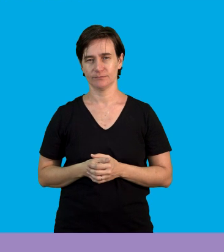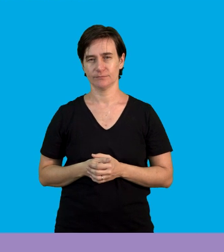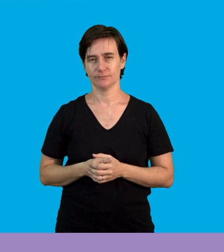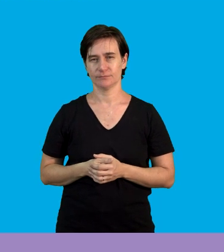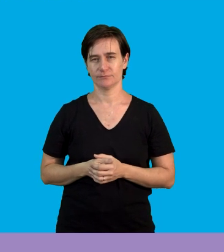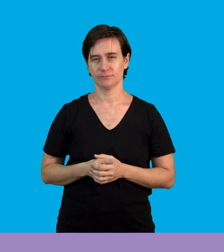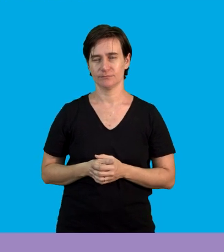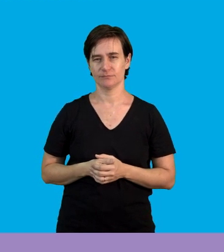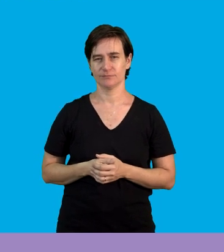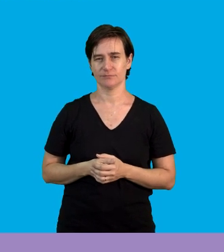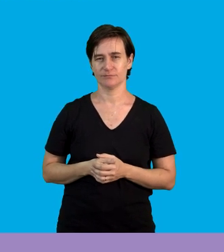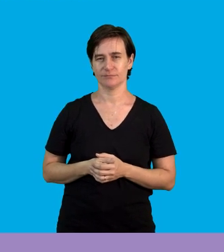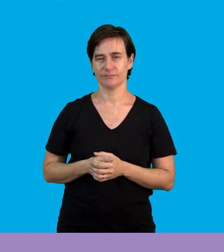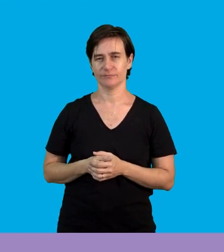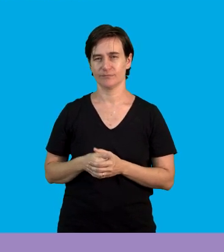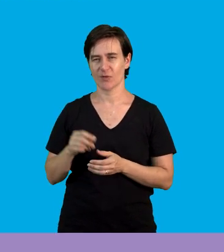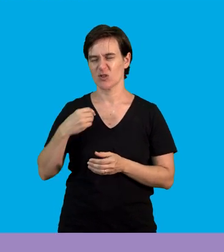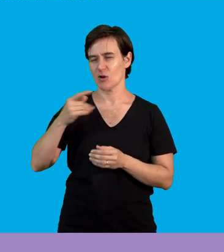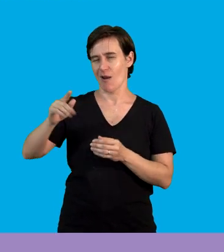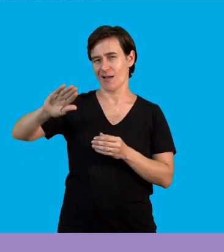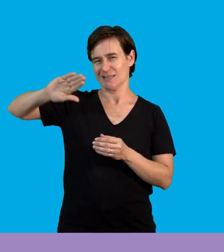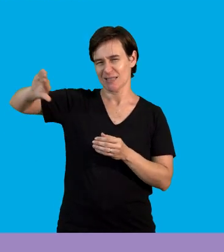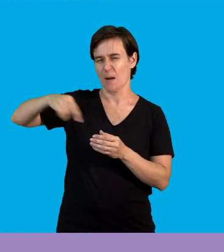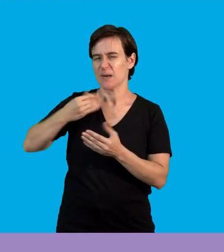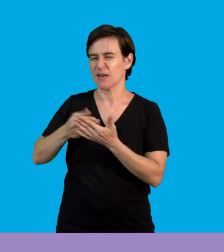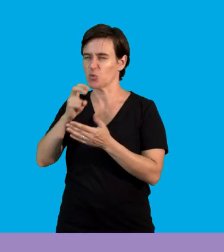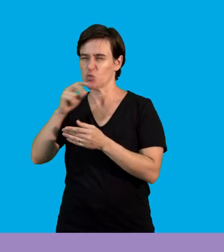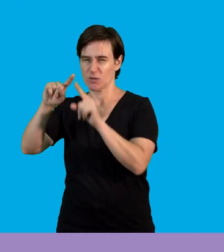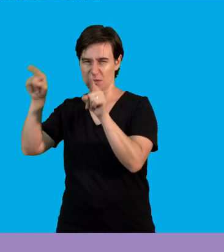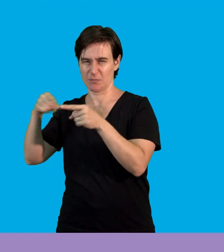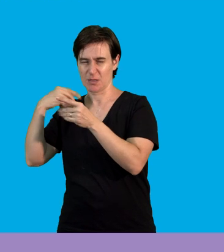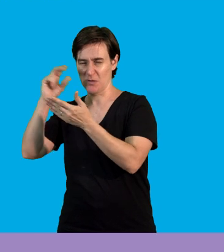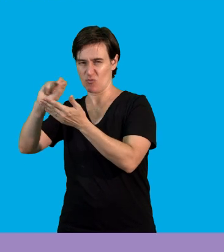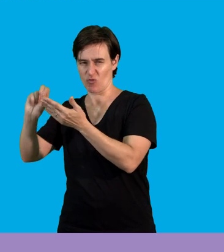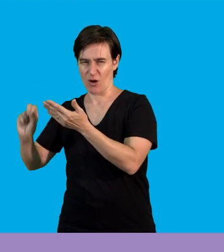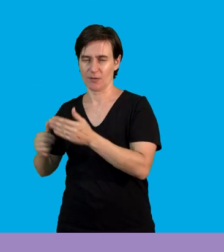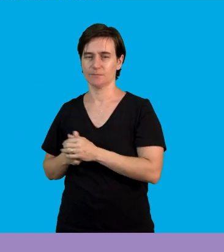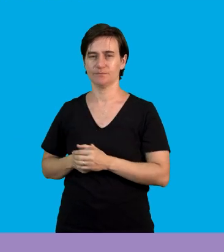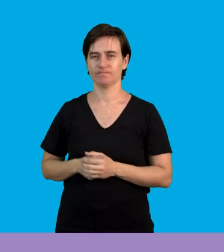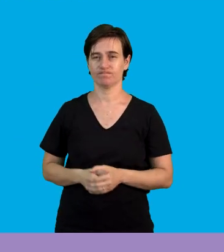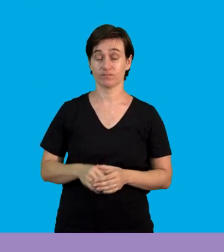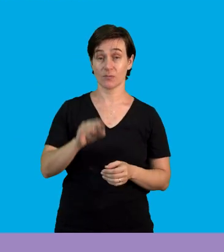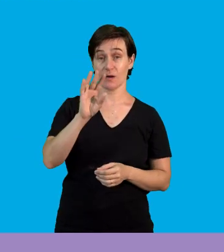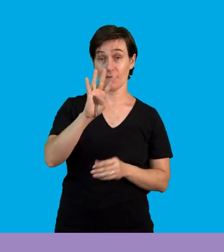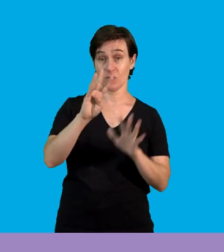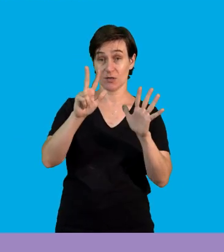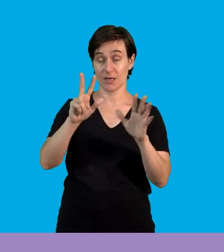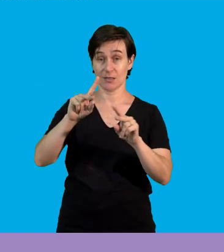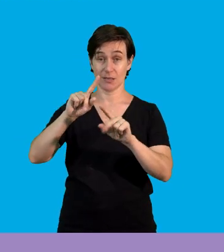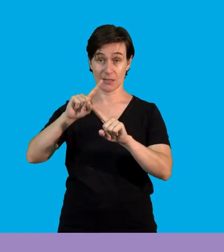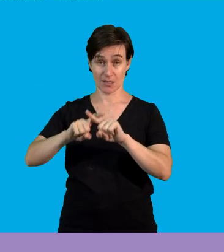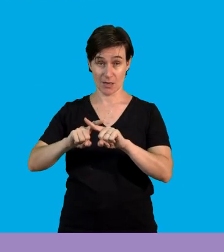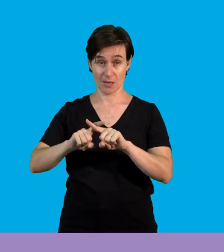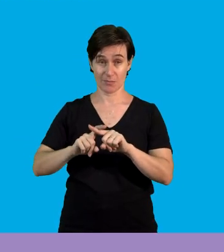without interfering with the question that we are doing. And I will start with the numbers